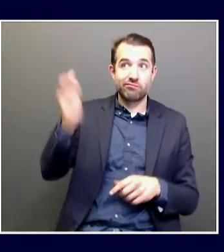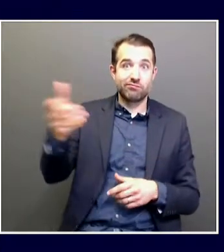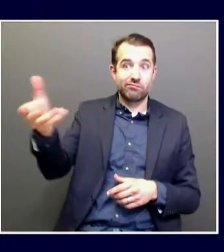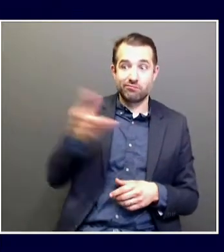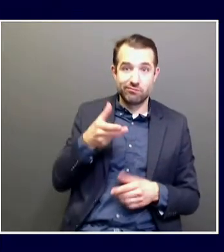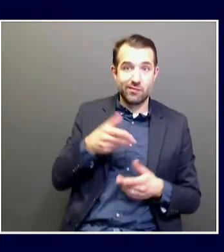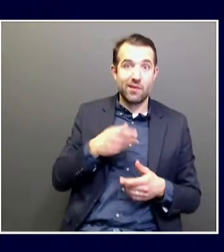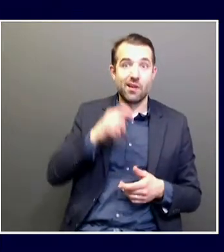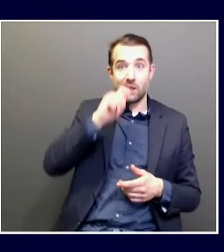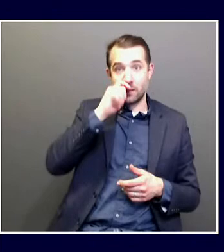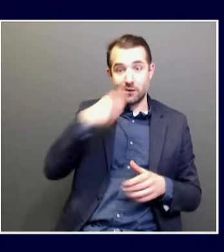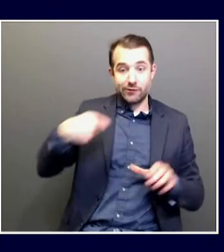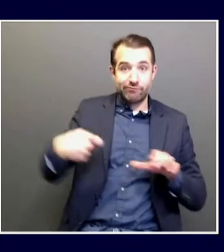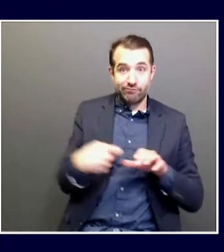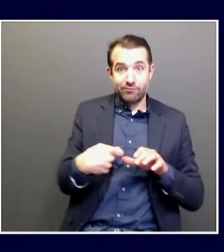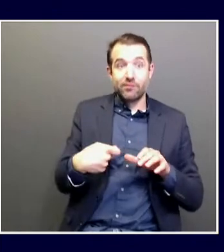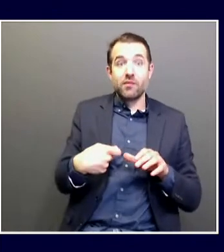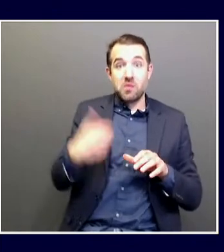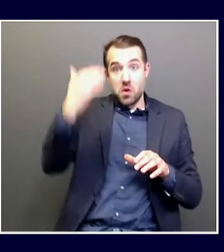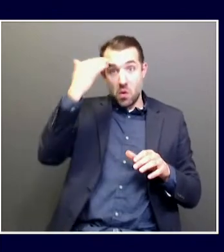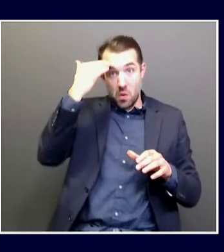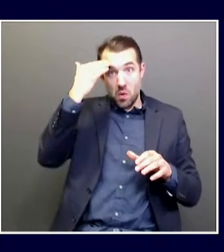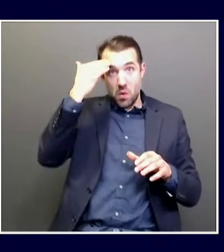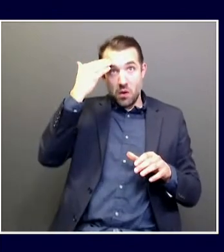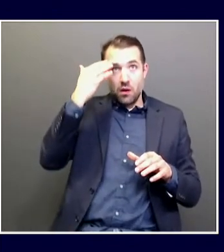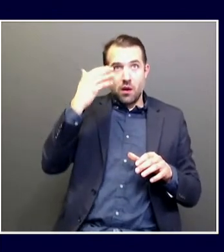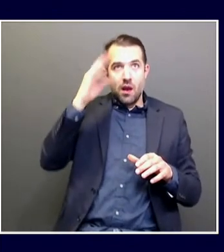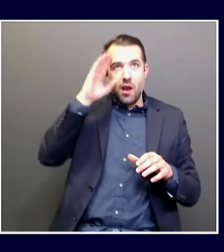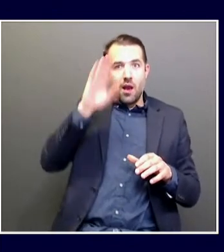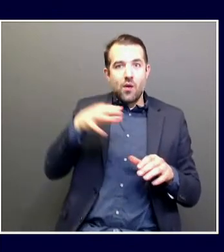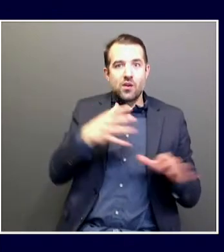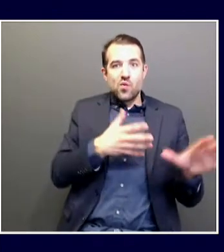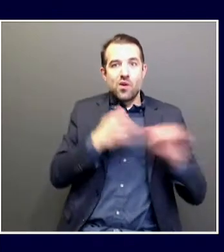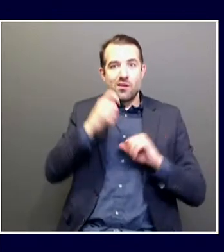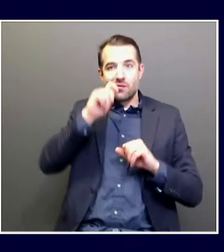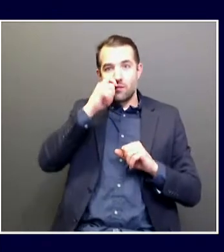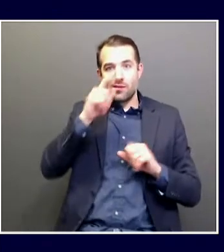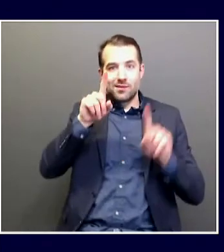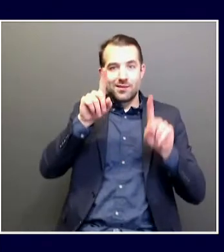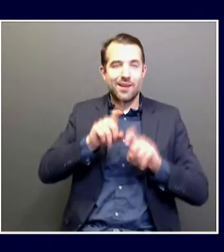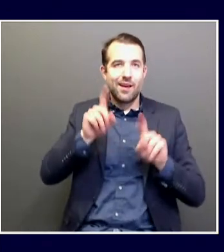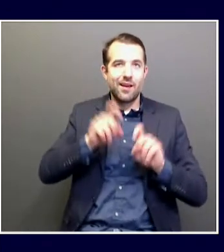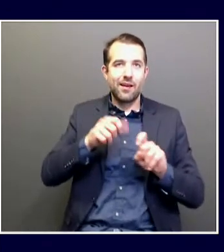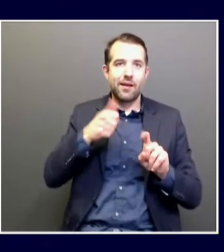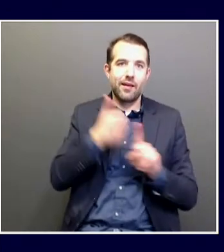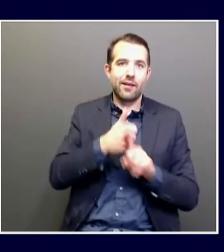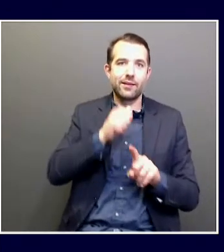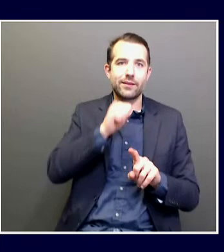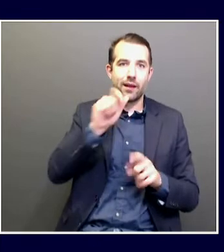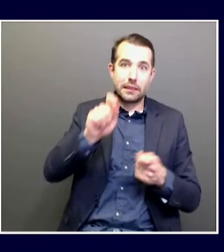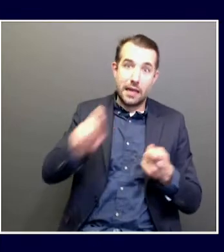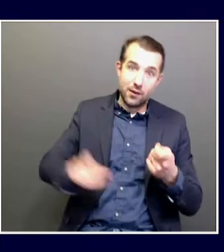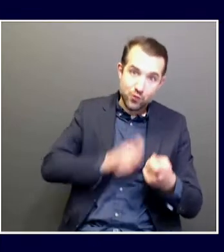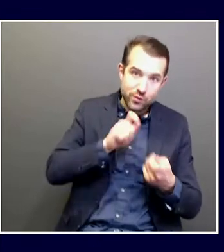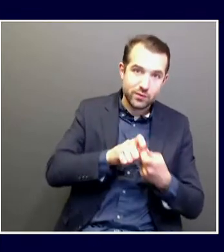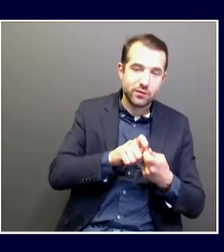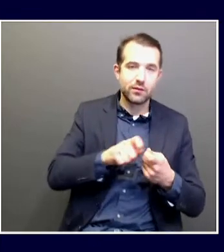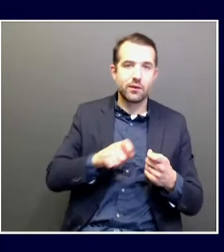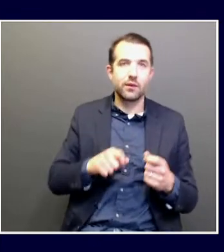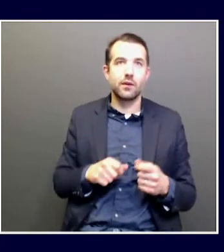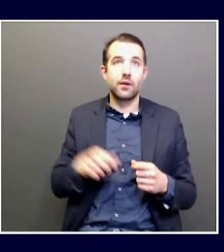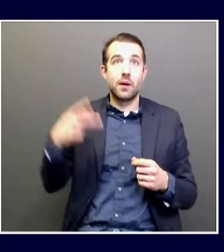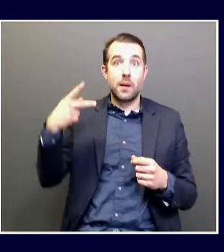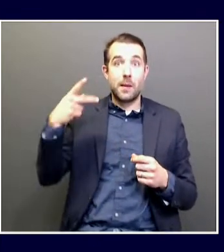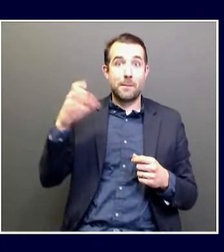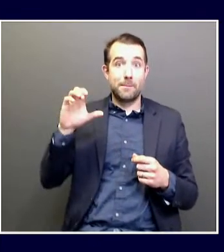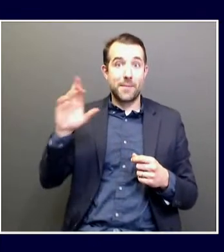we do know historically that rapid tests have been perhaps less accurate than a PCR test. And we know that people are